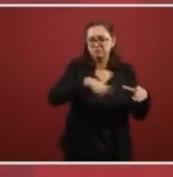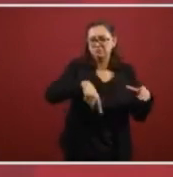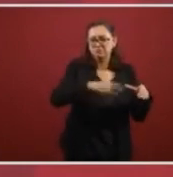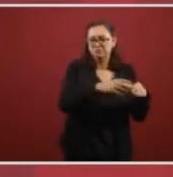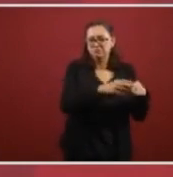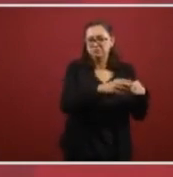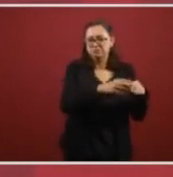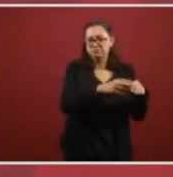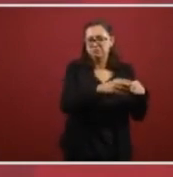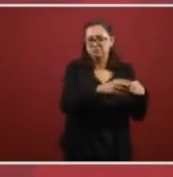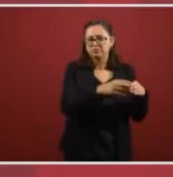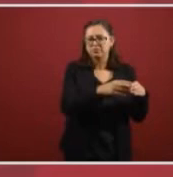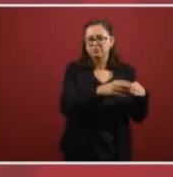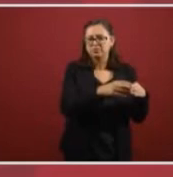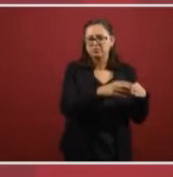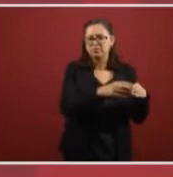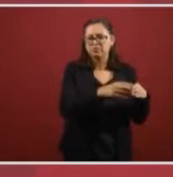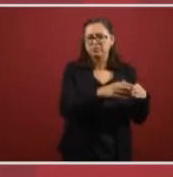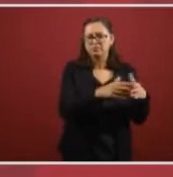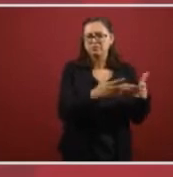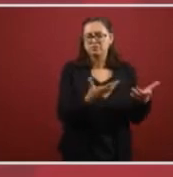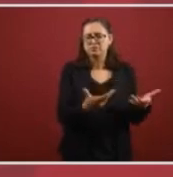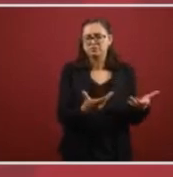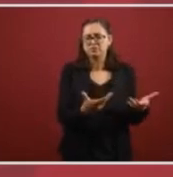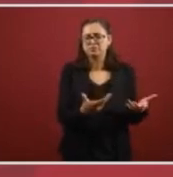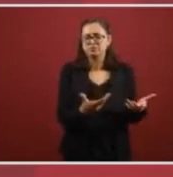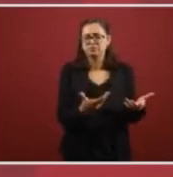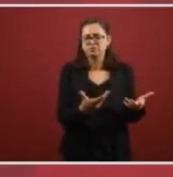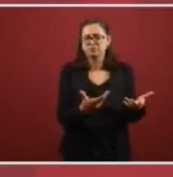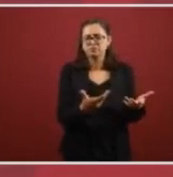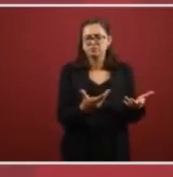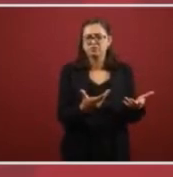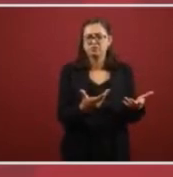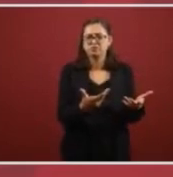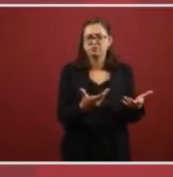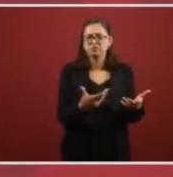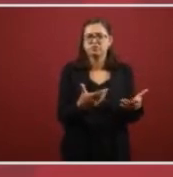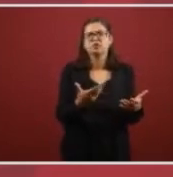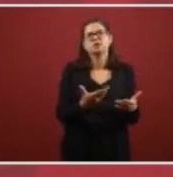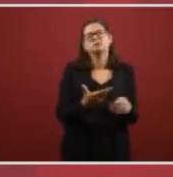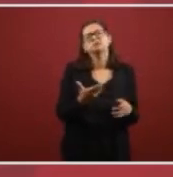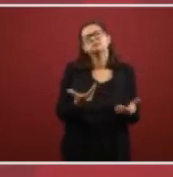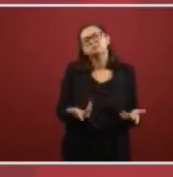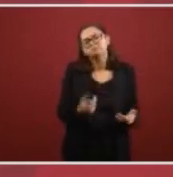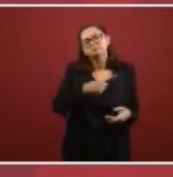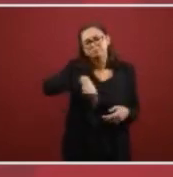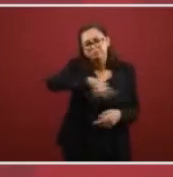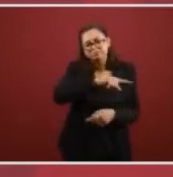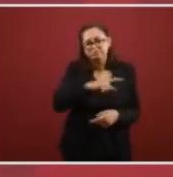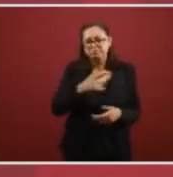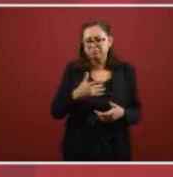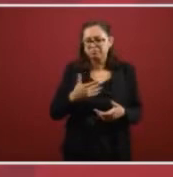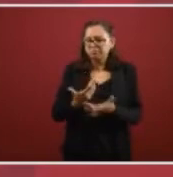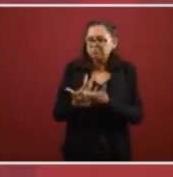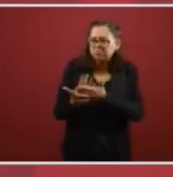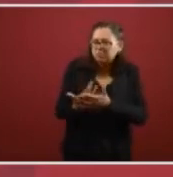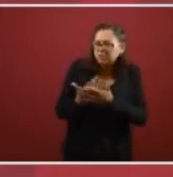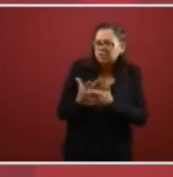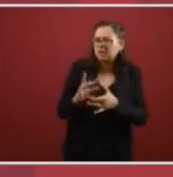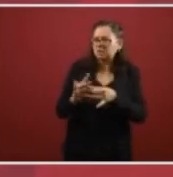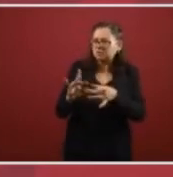comforted by a reactionary group like they have in other